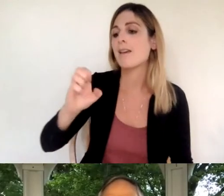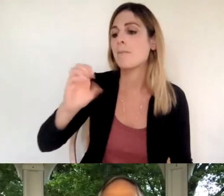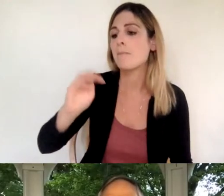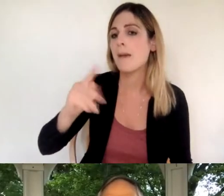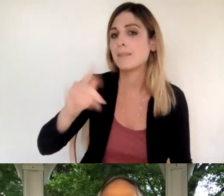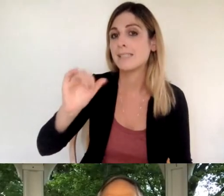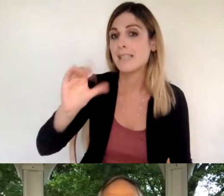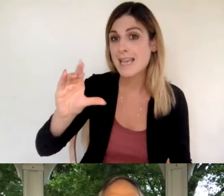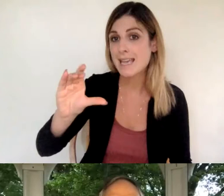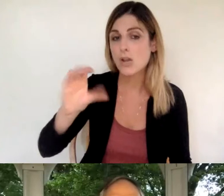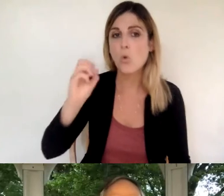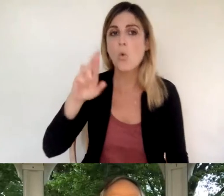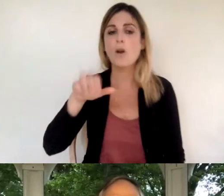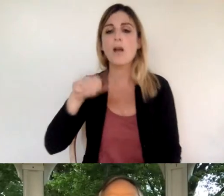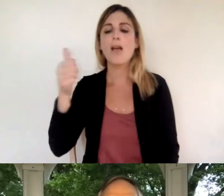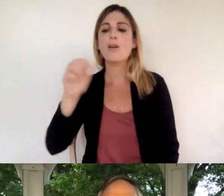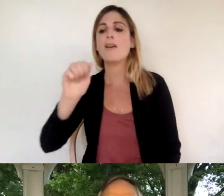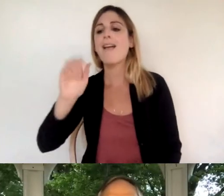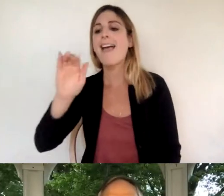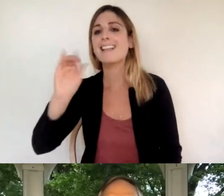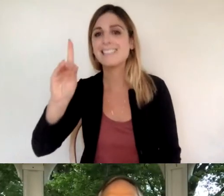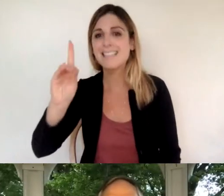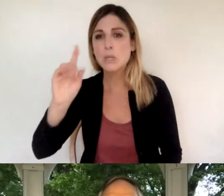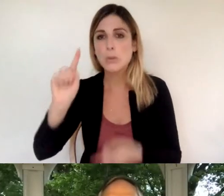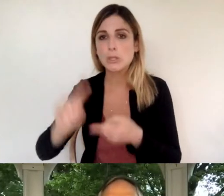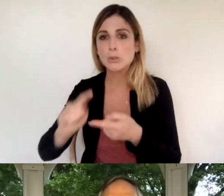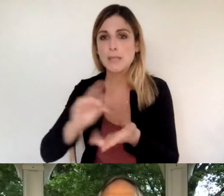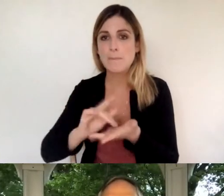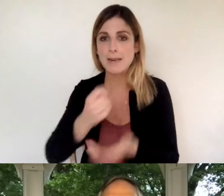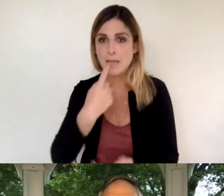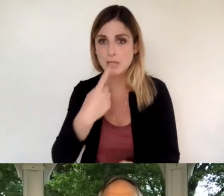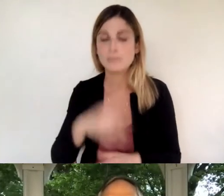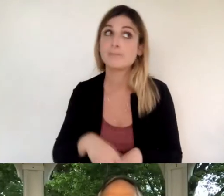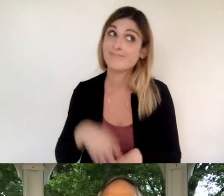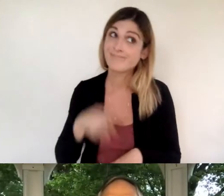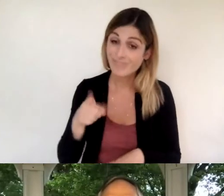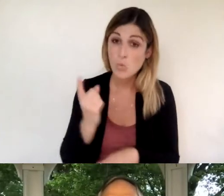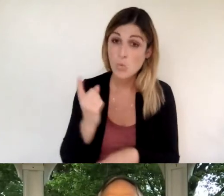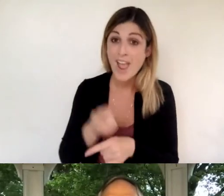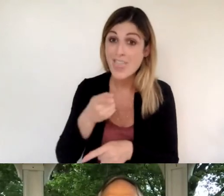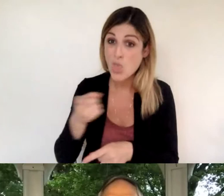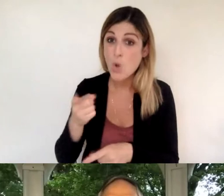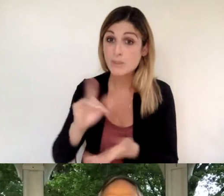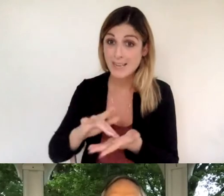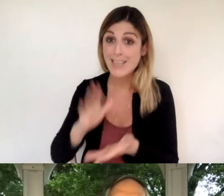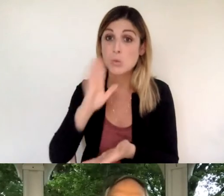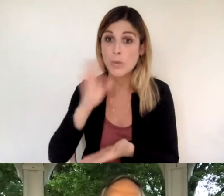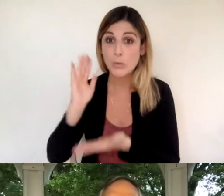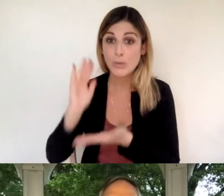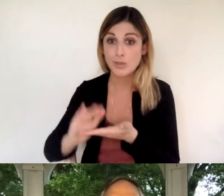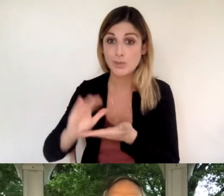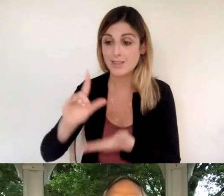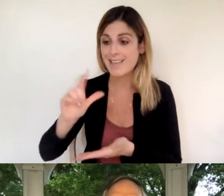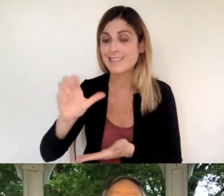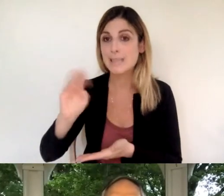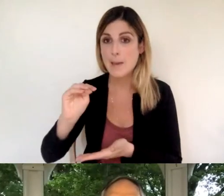there is. It does reduce calcium absorption, so that's something to consider, that maybe you need to have to be